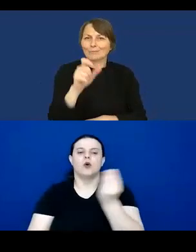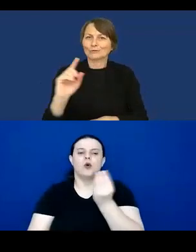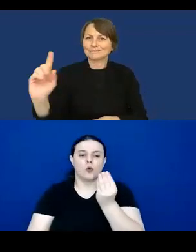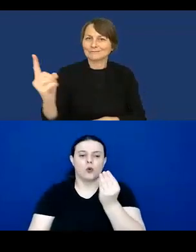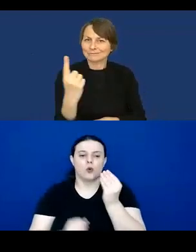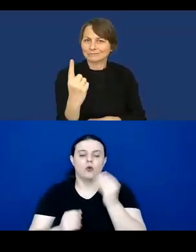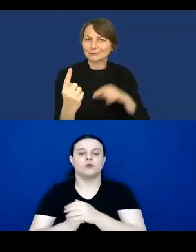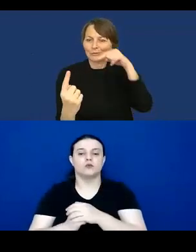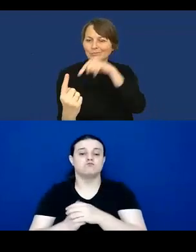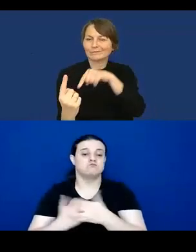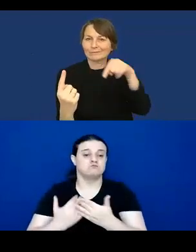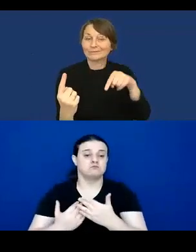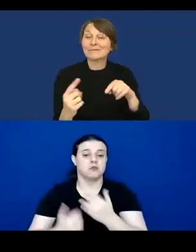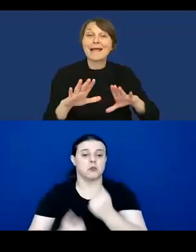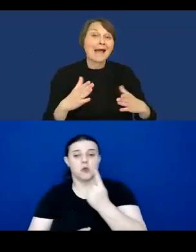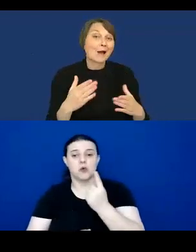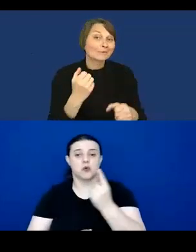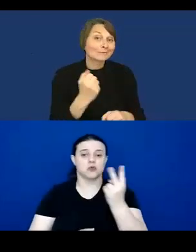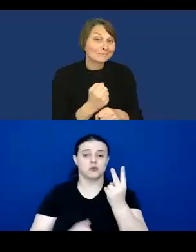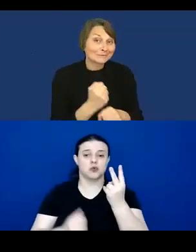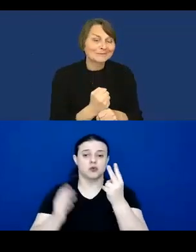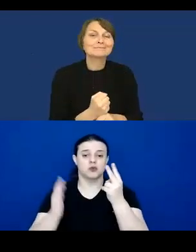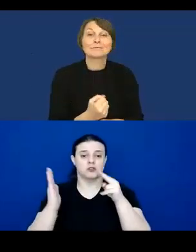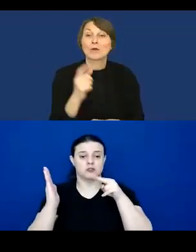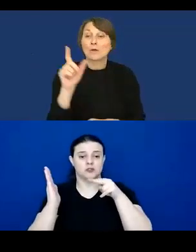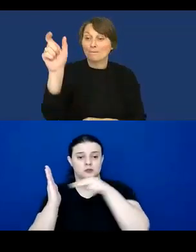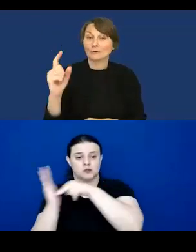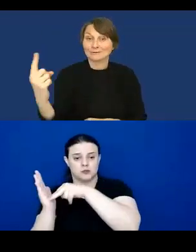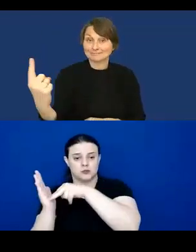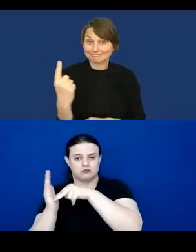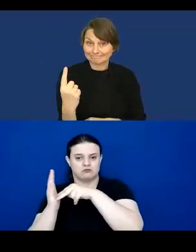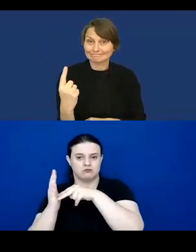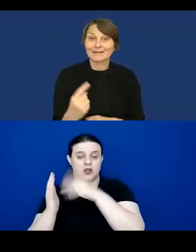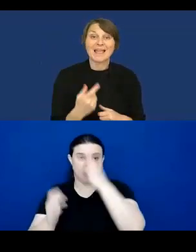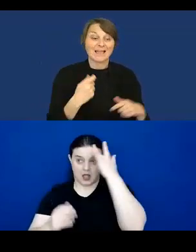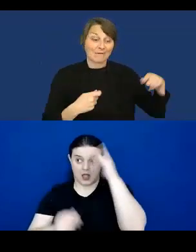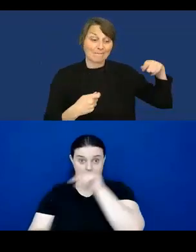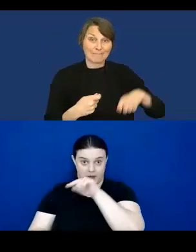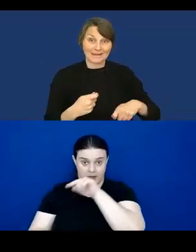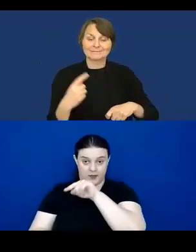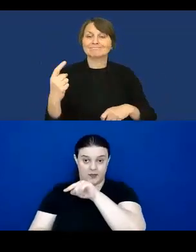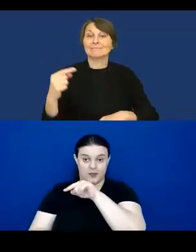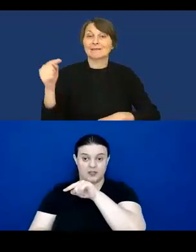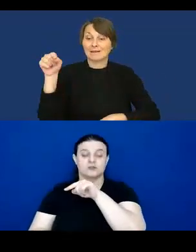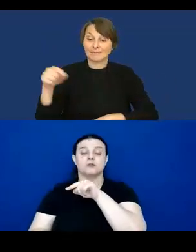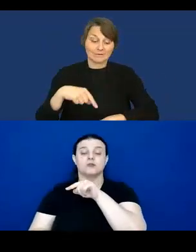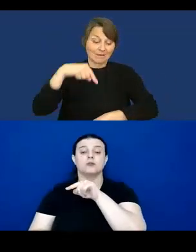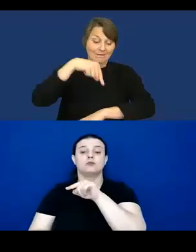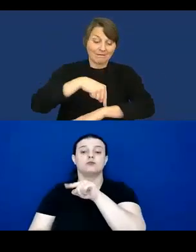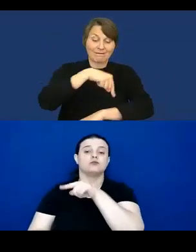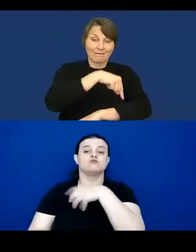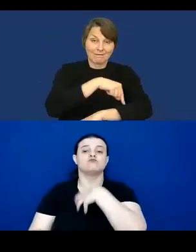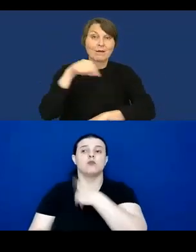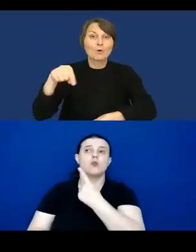if you have 2 pins, to present them on a body part, and the person has to decide, are there 2 or are